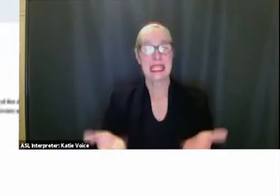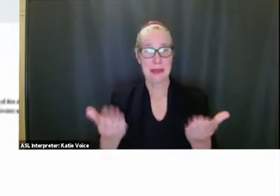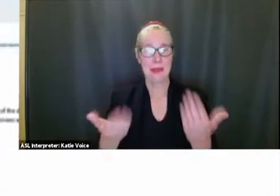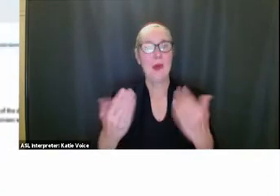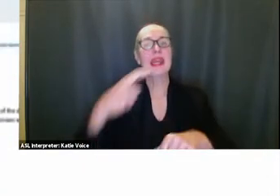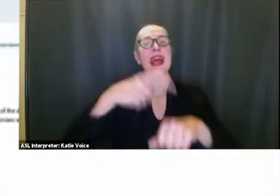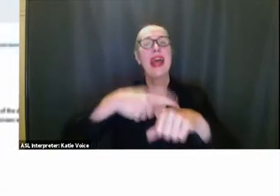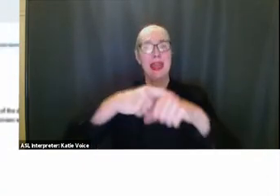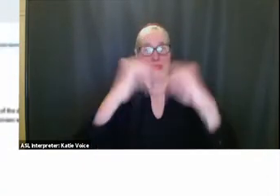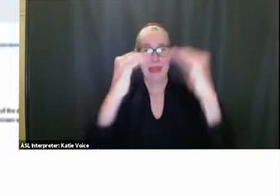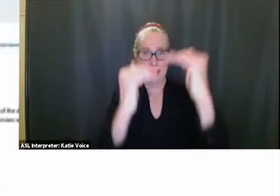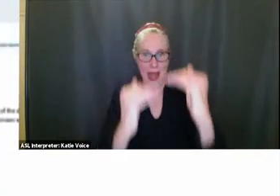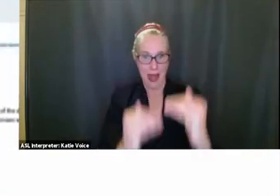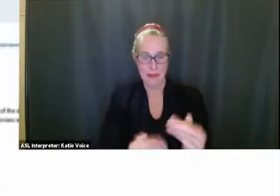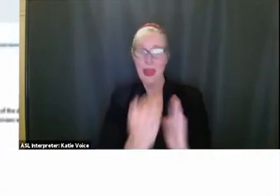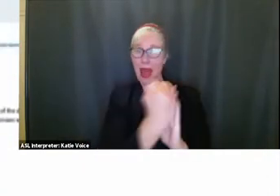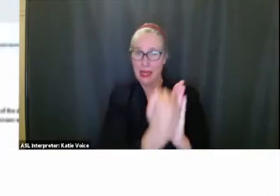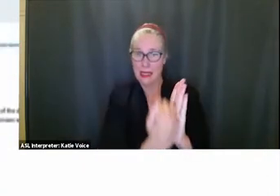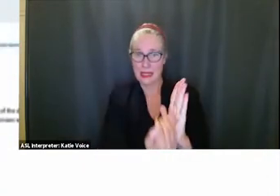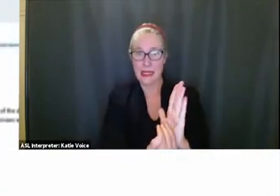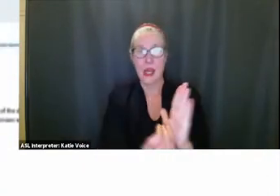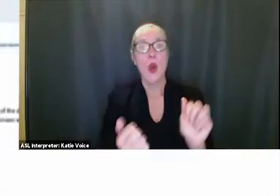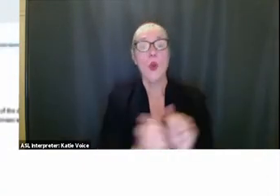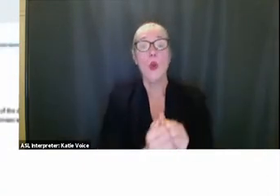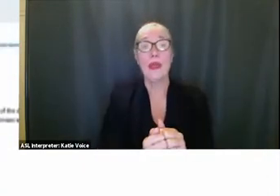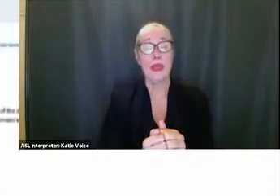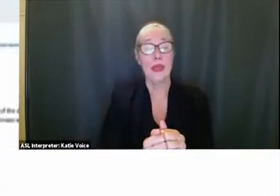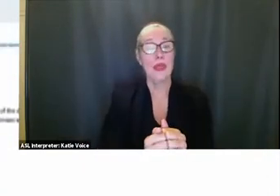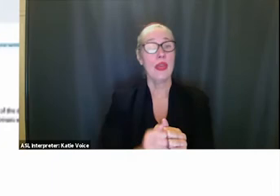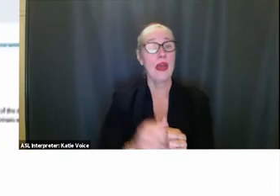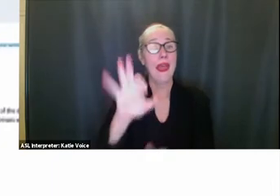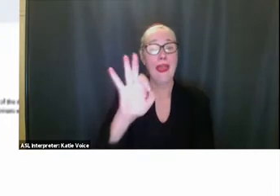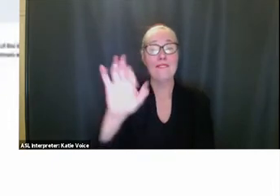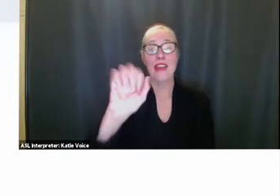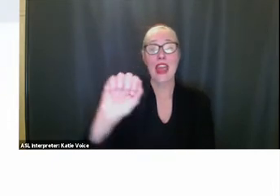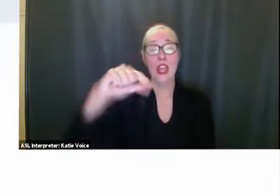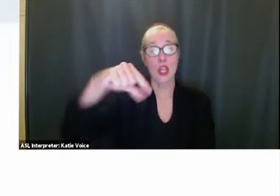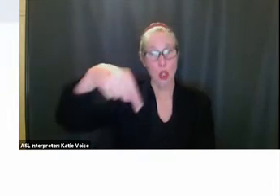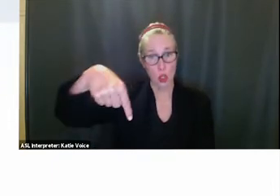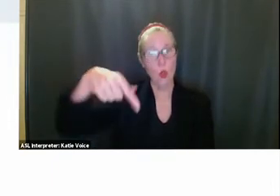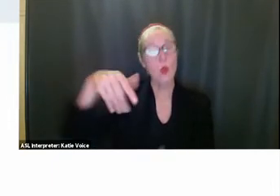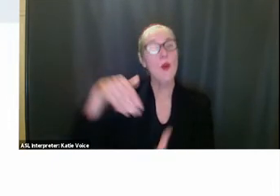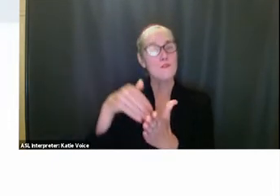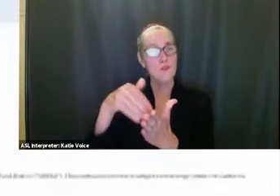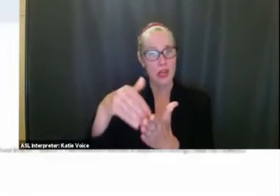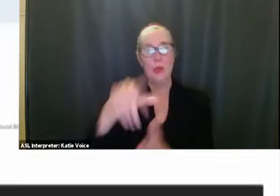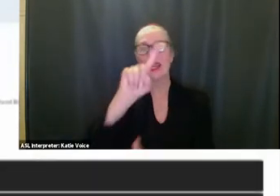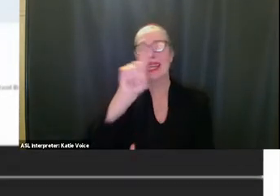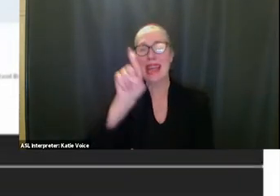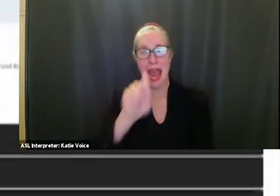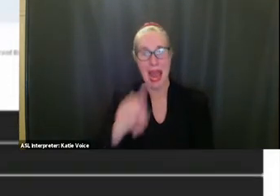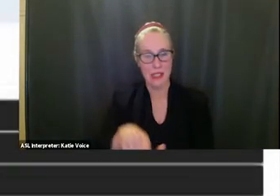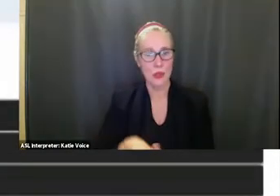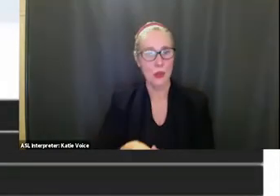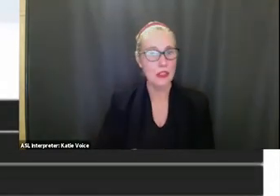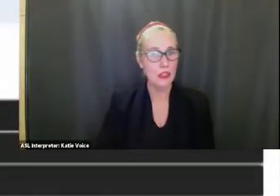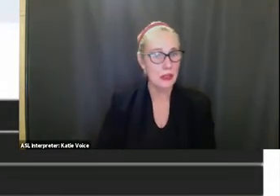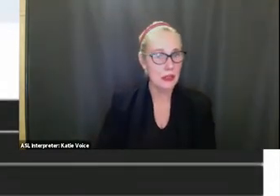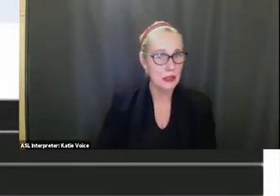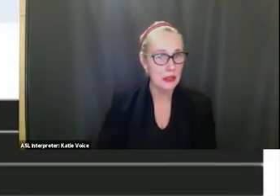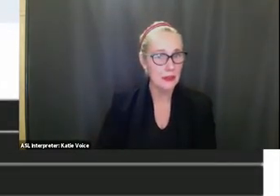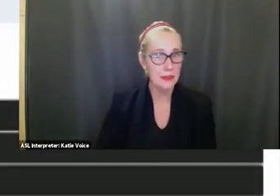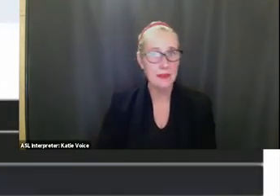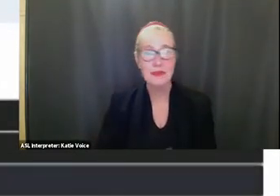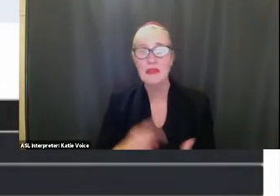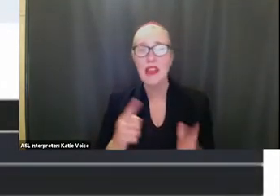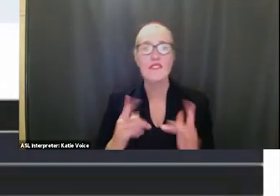there along with faqs uh any frequently asked questions what is cvra